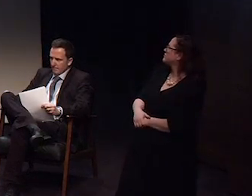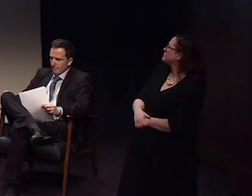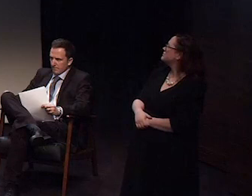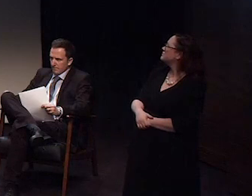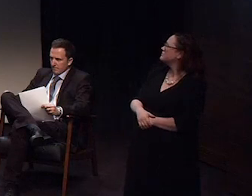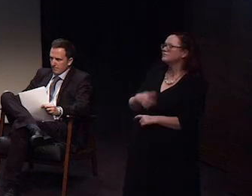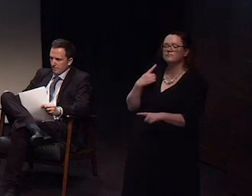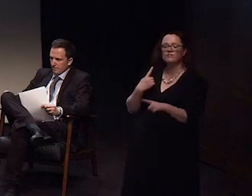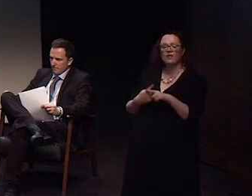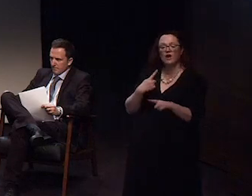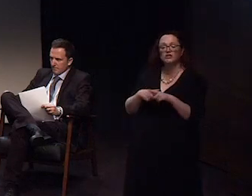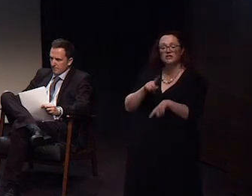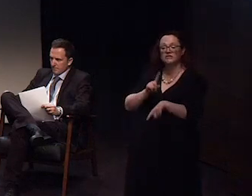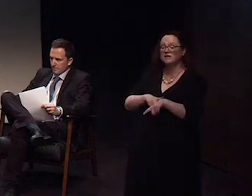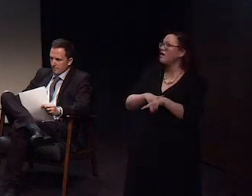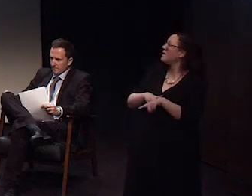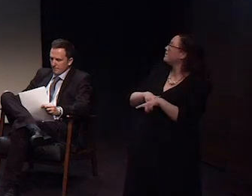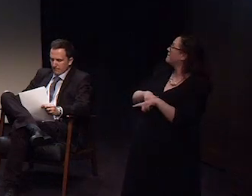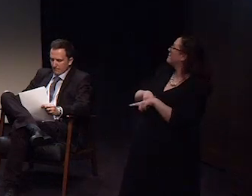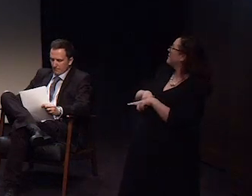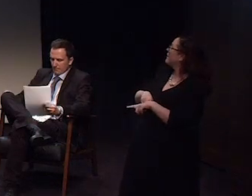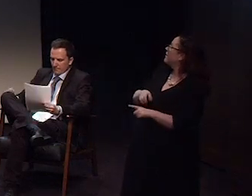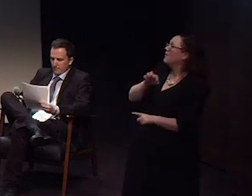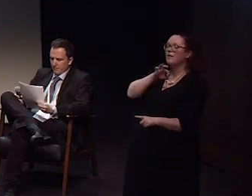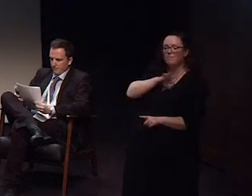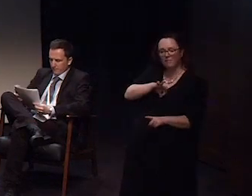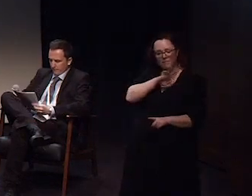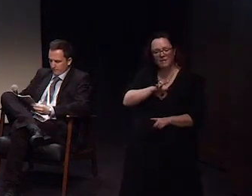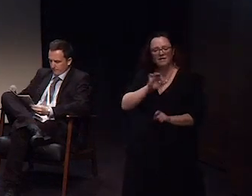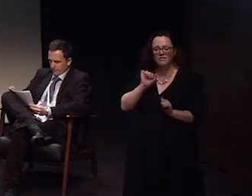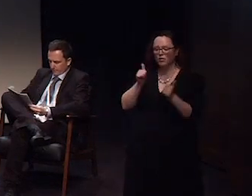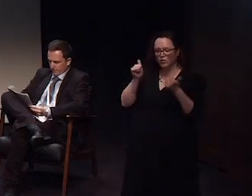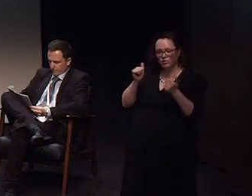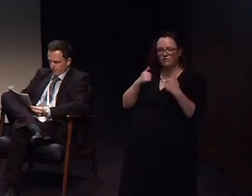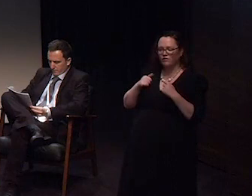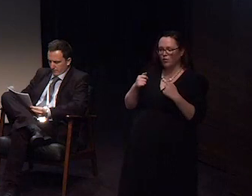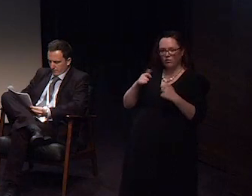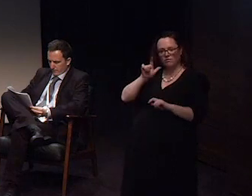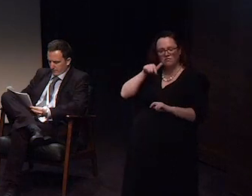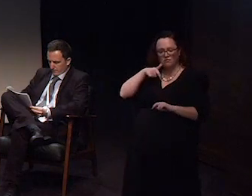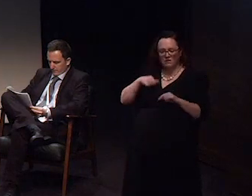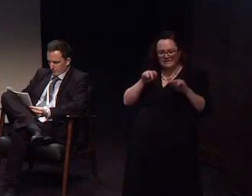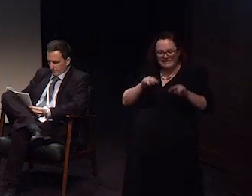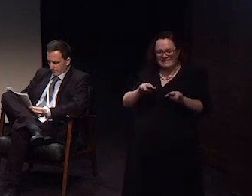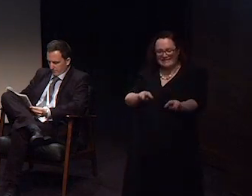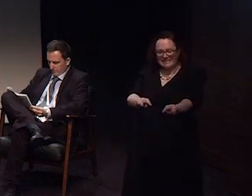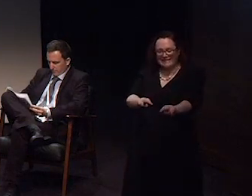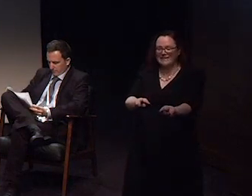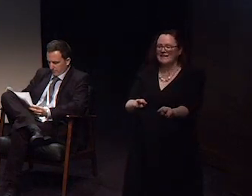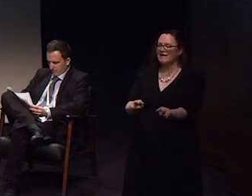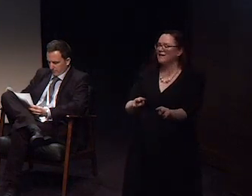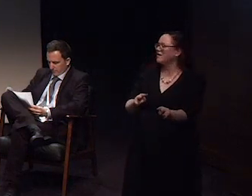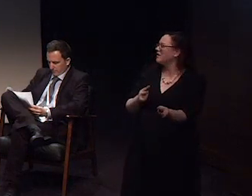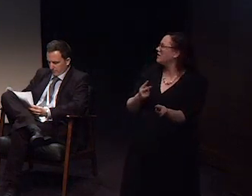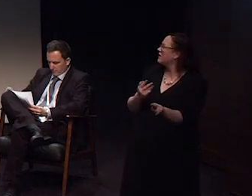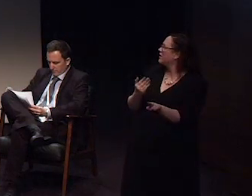Urgent time is seen as a beneficial addition of a visual channel for the dispatcher. He can work with directly